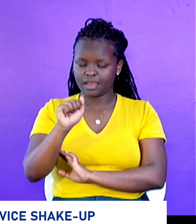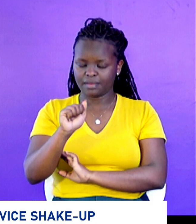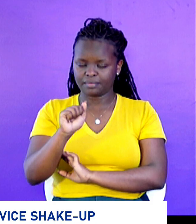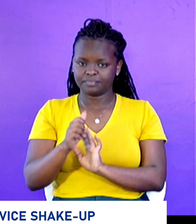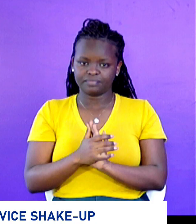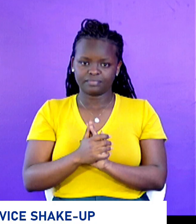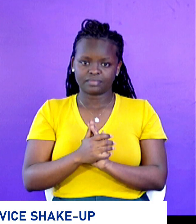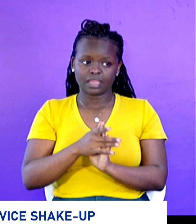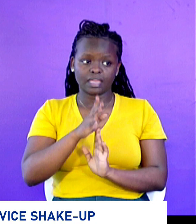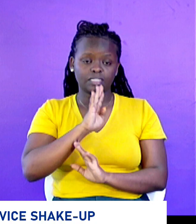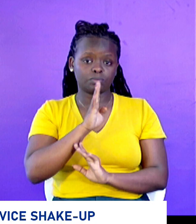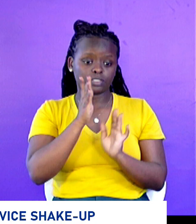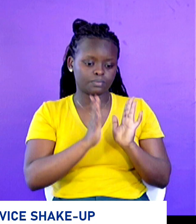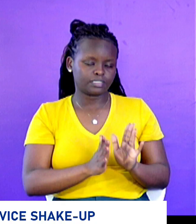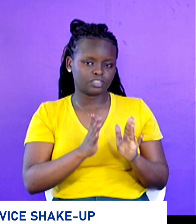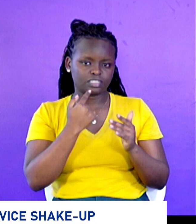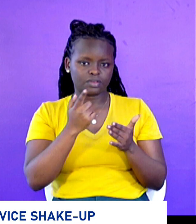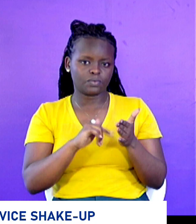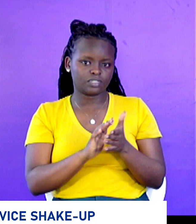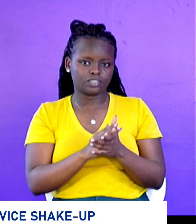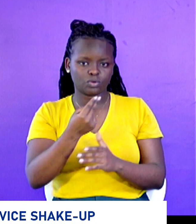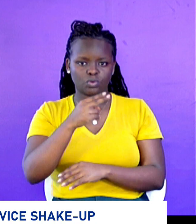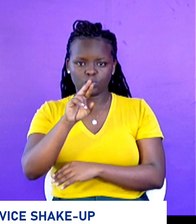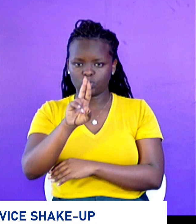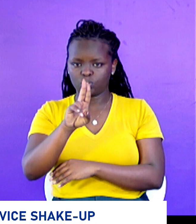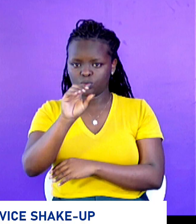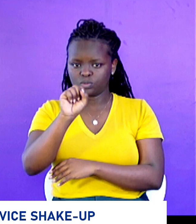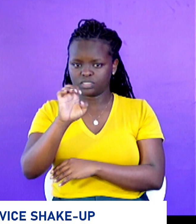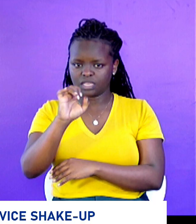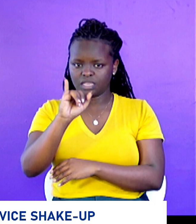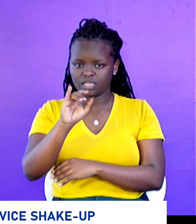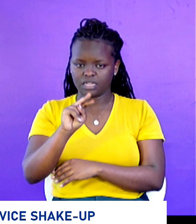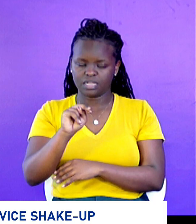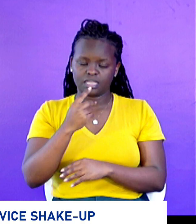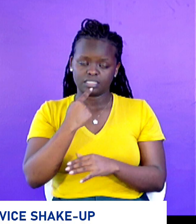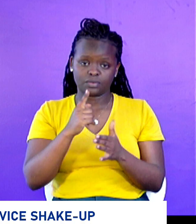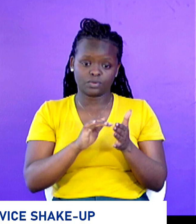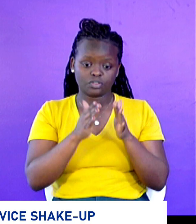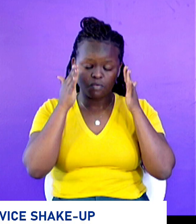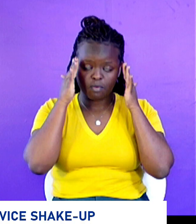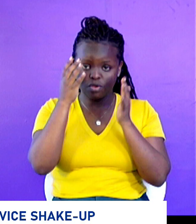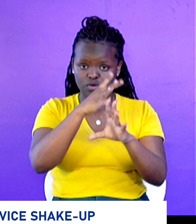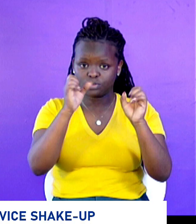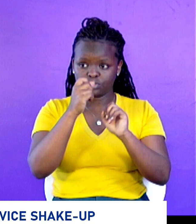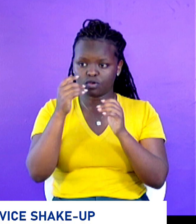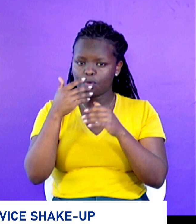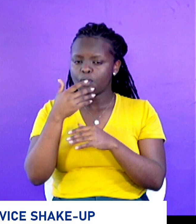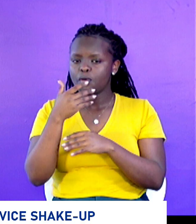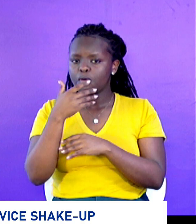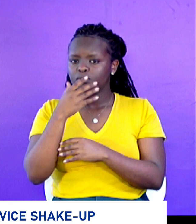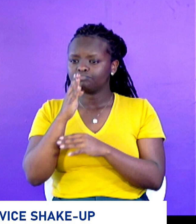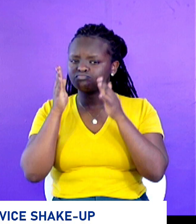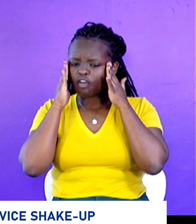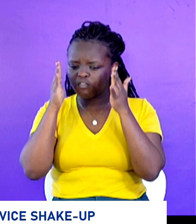Hussein Mohamed said the reshuffle reflects President Ruto's commitment to injecting fresh